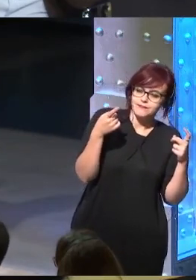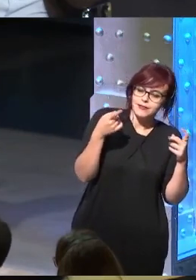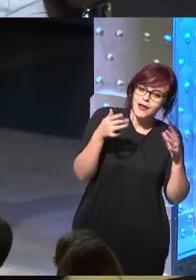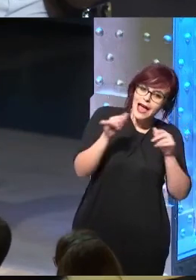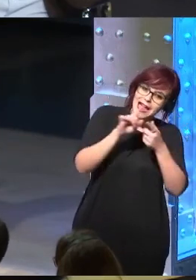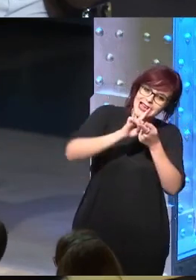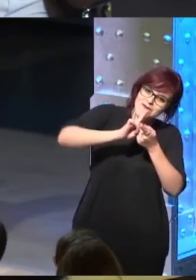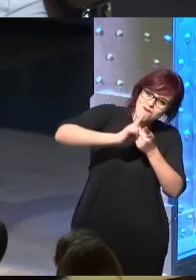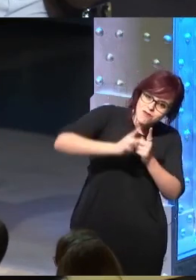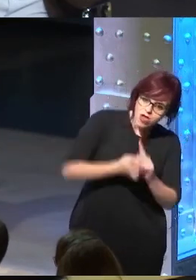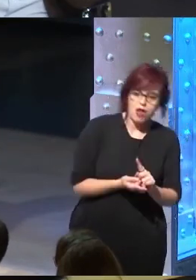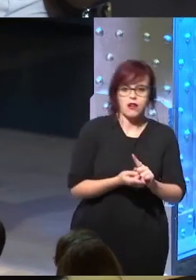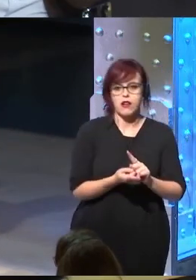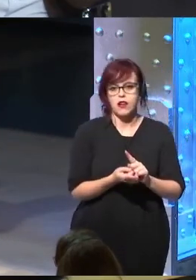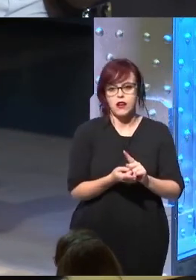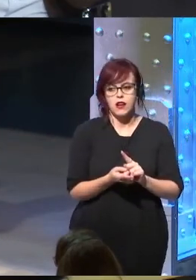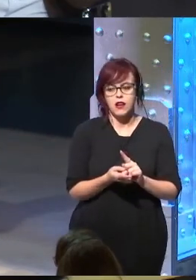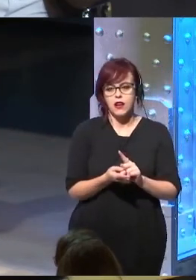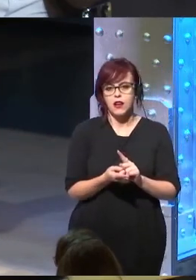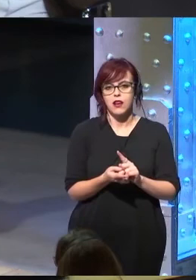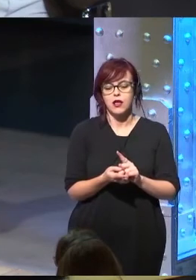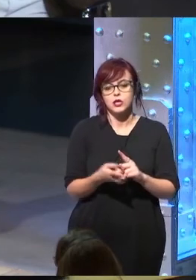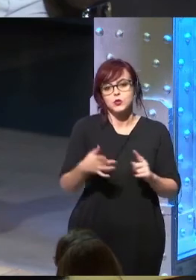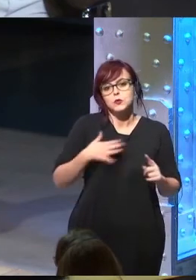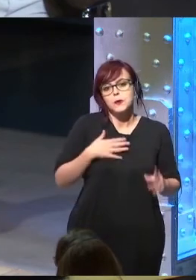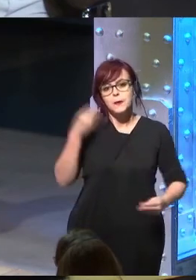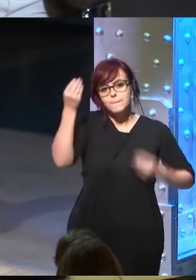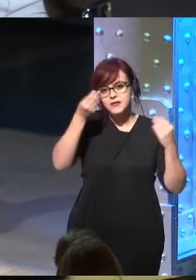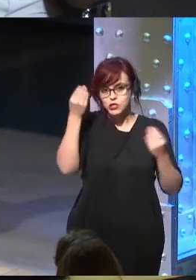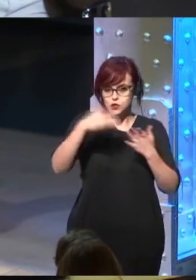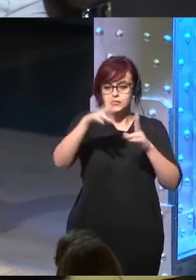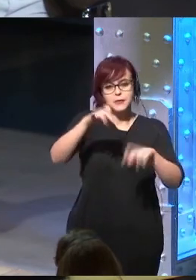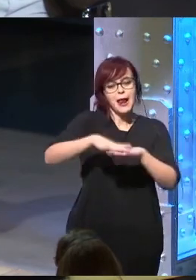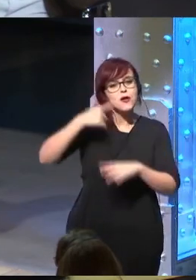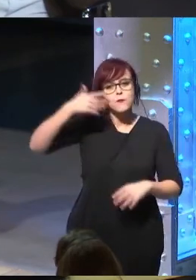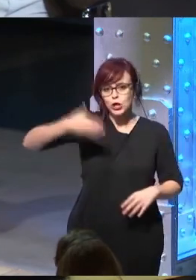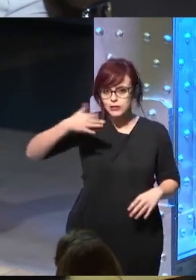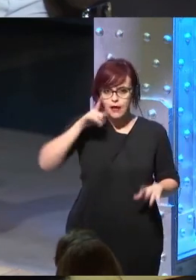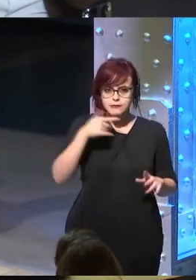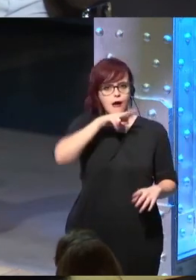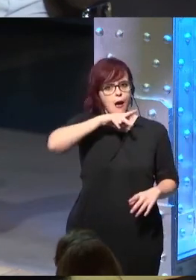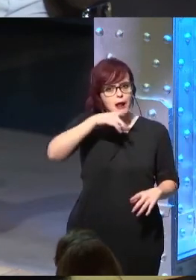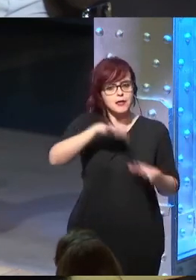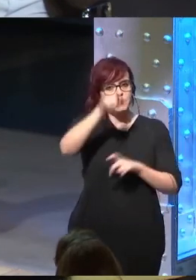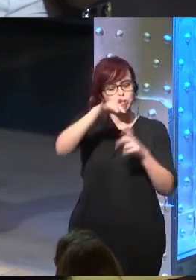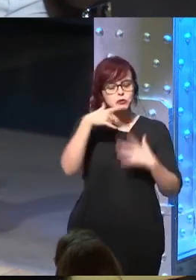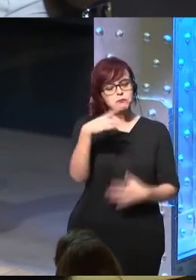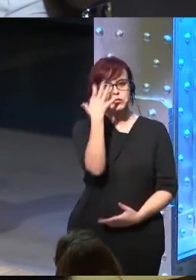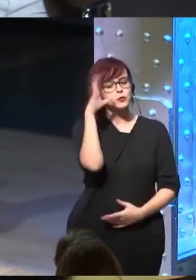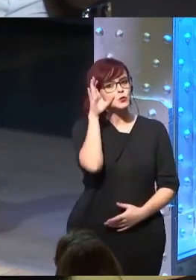what I think is the most important thing, which is being effective and being taken seriously. How we can configure